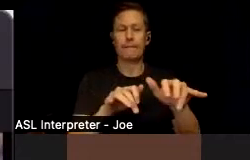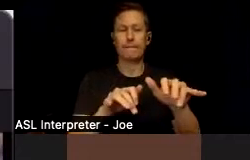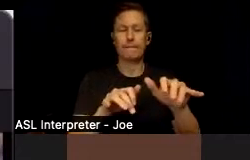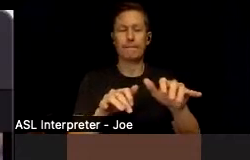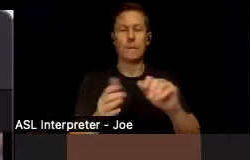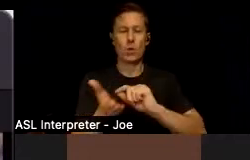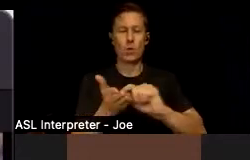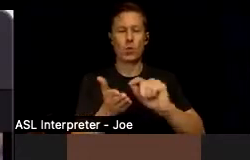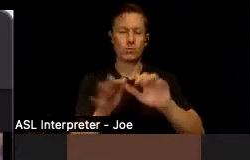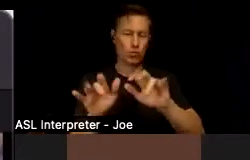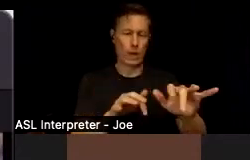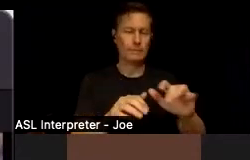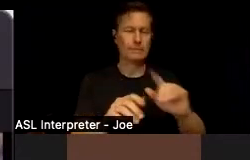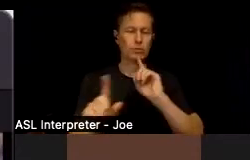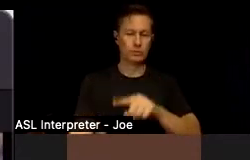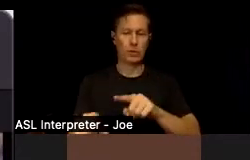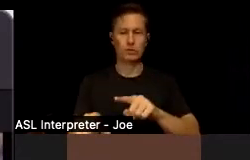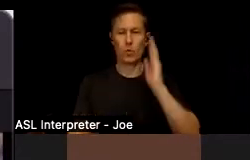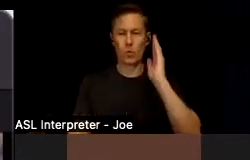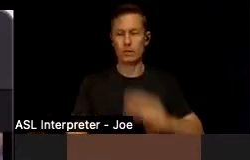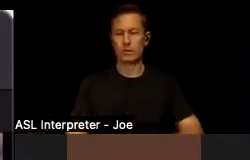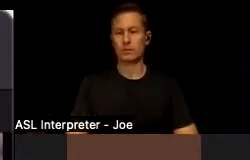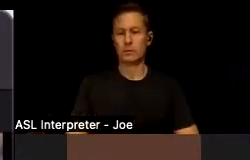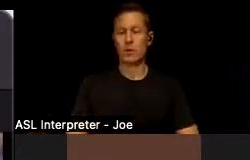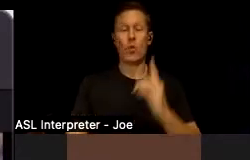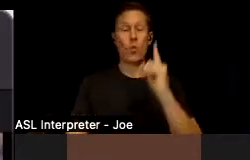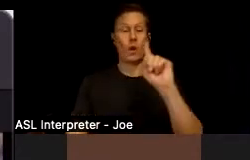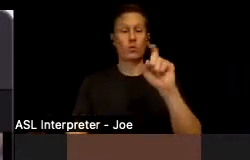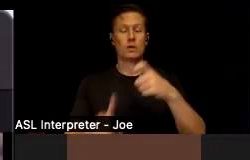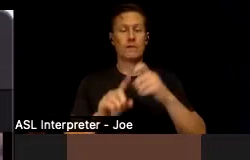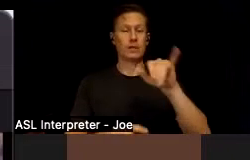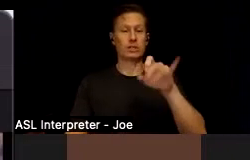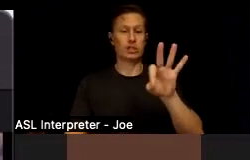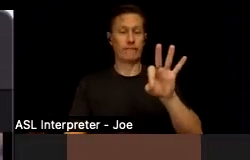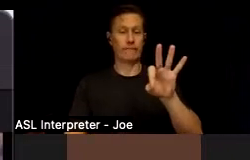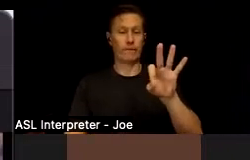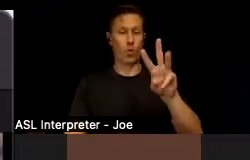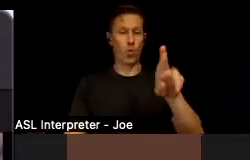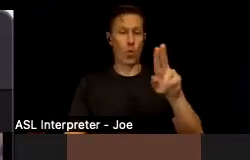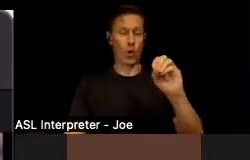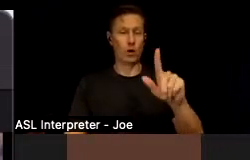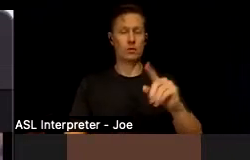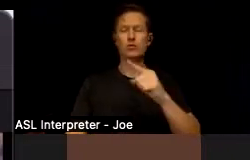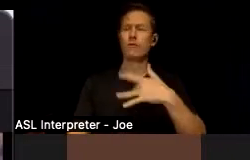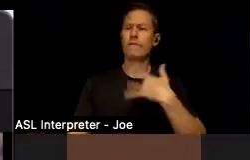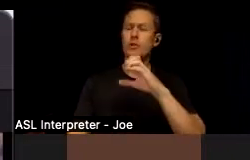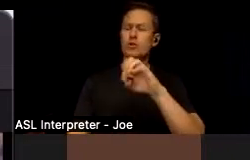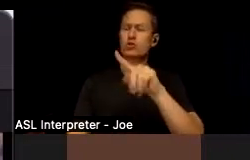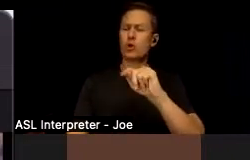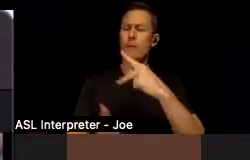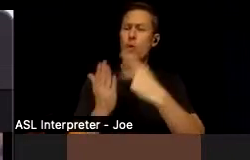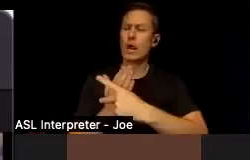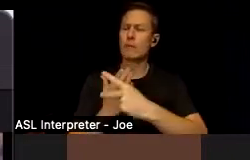So you can look for some of those there. We will take a question. Jeff Warhol asks, Do you feel a CERT program can be of benefit